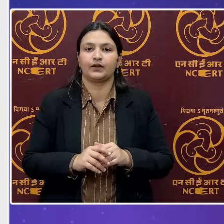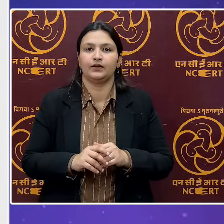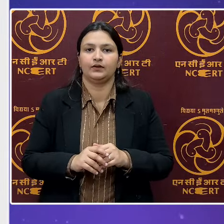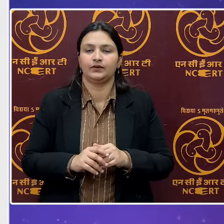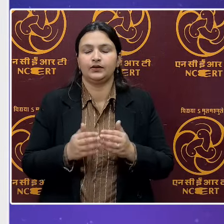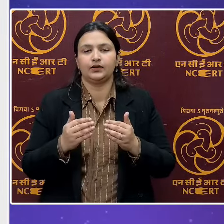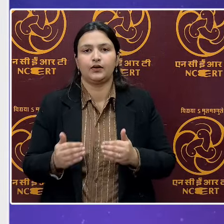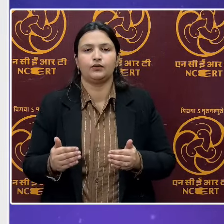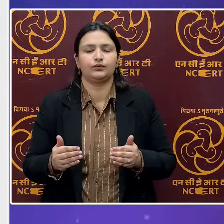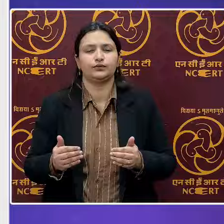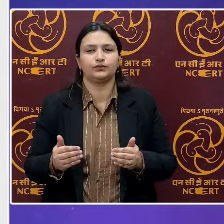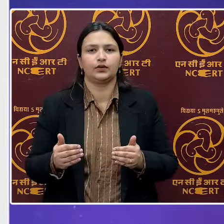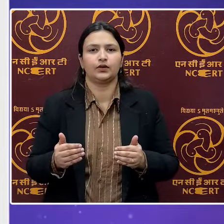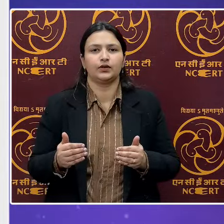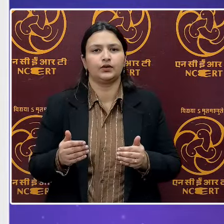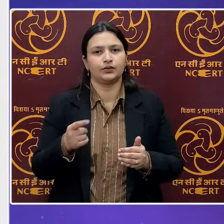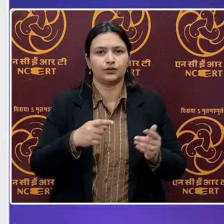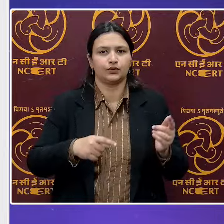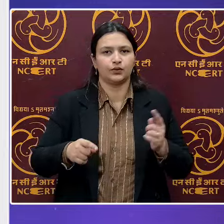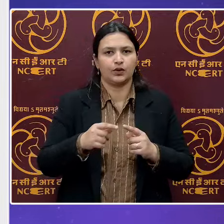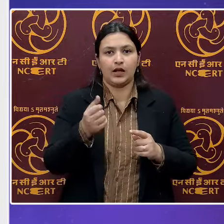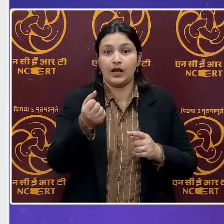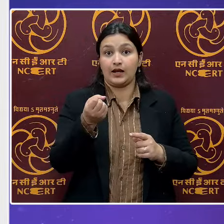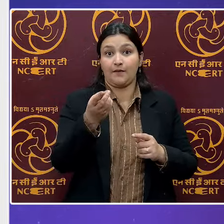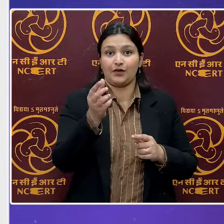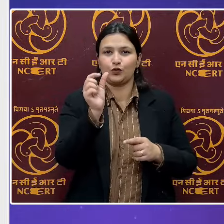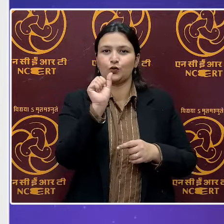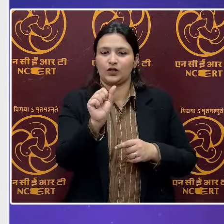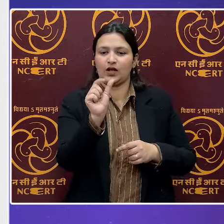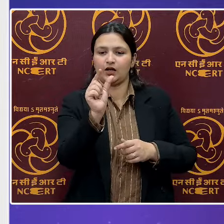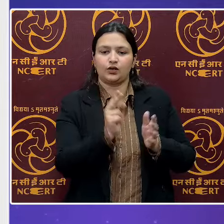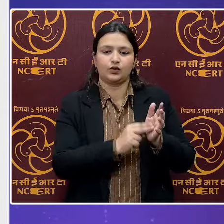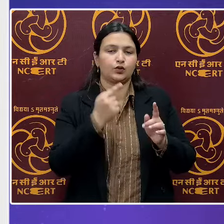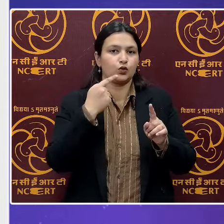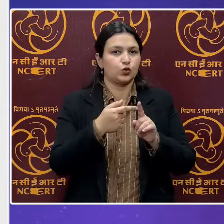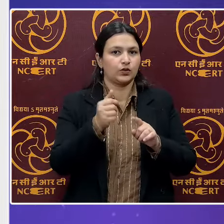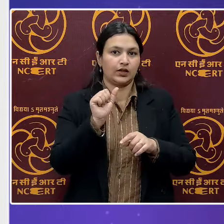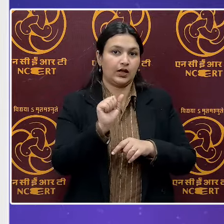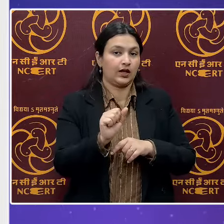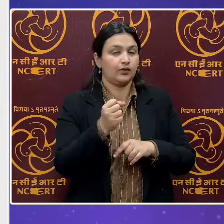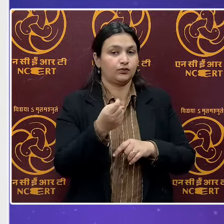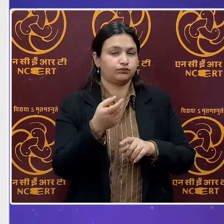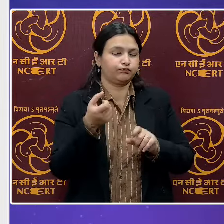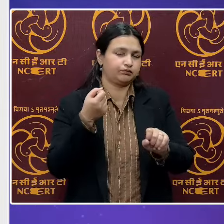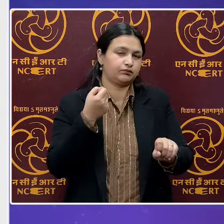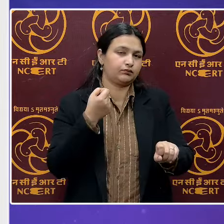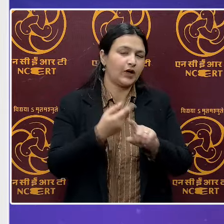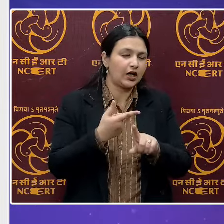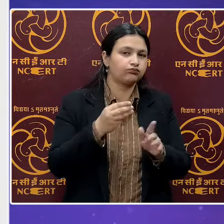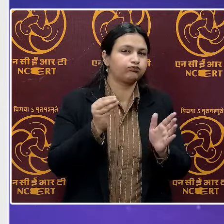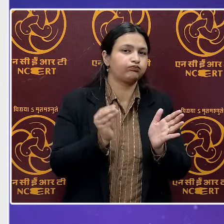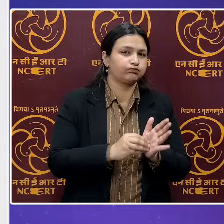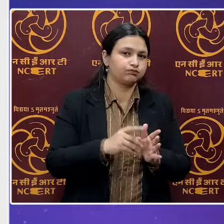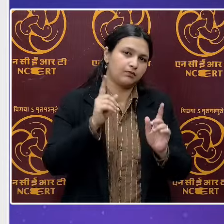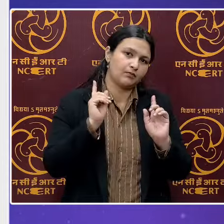1 centimeter. You have to keep track of the units here. Here the quantities are given in centimeter, that is CGS